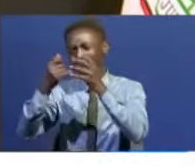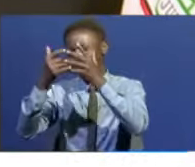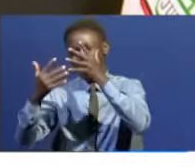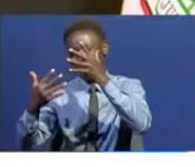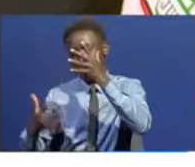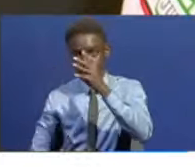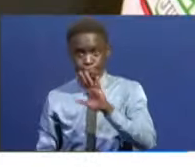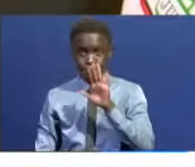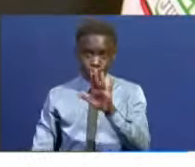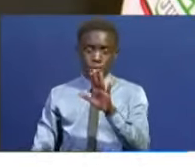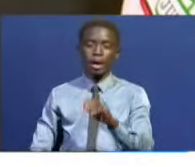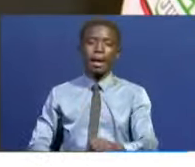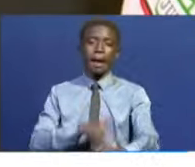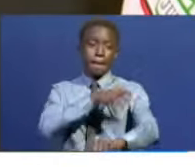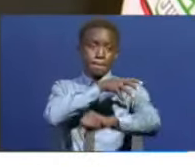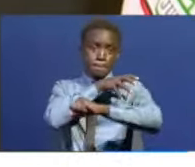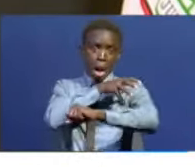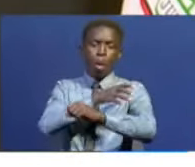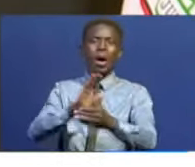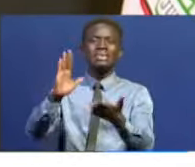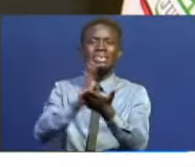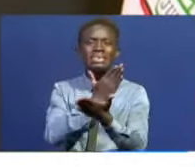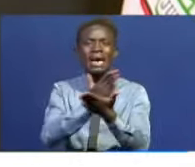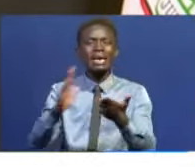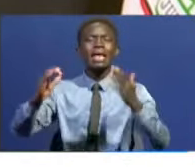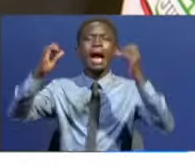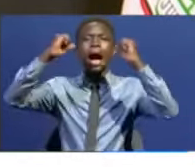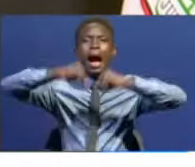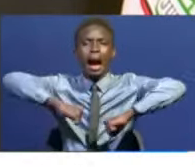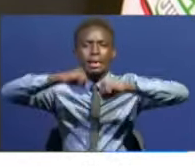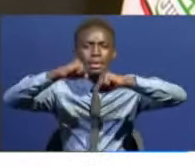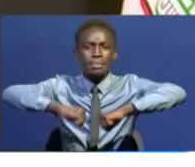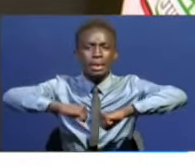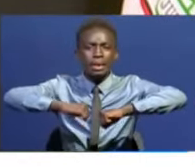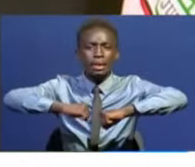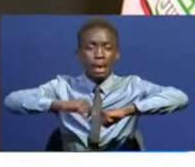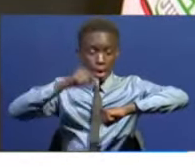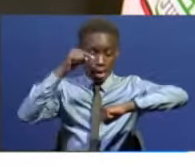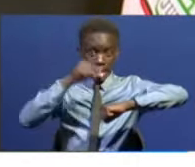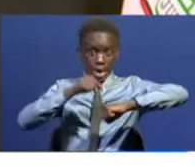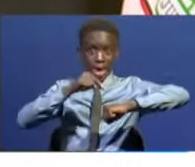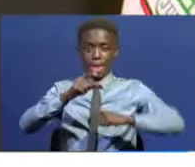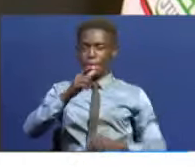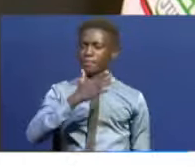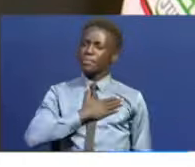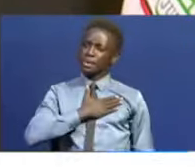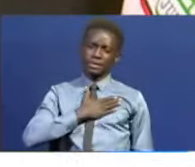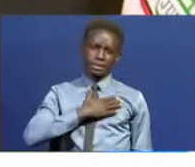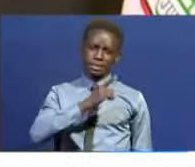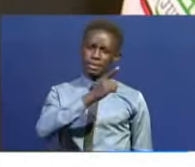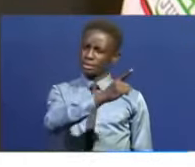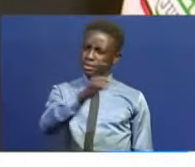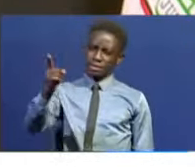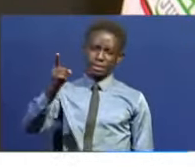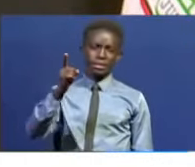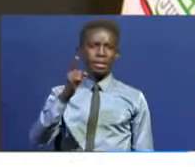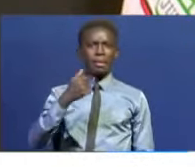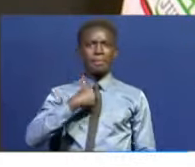sharing agreement, that is a word, so that nobody should ever again in this country ever accuse me of talking of